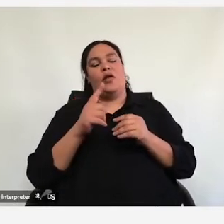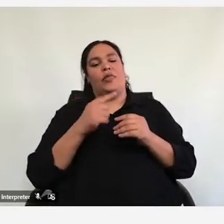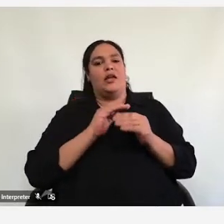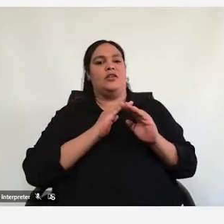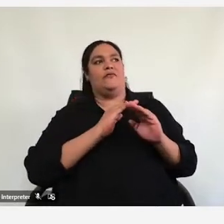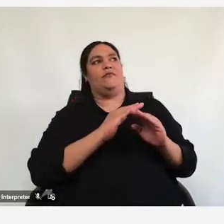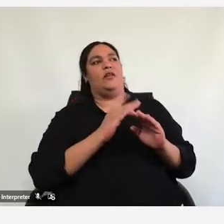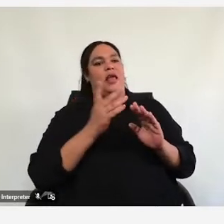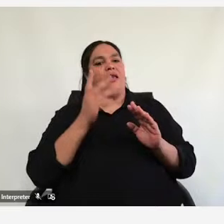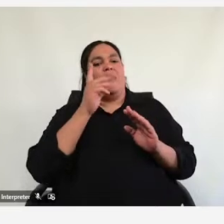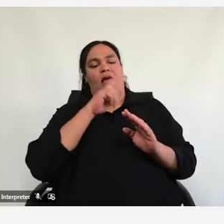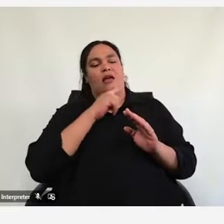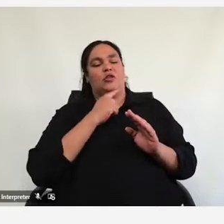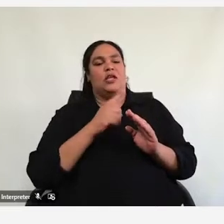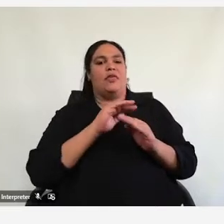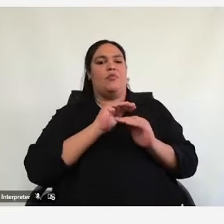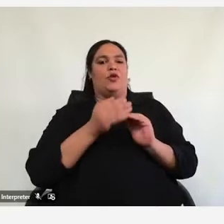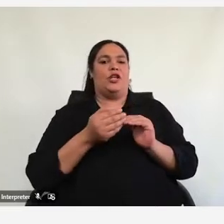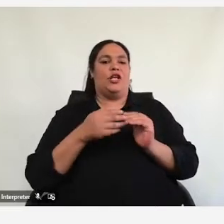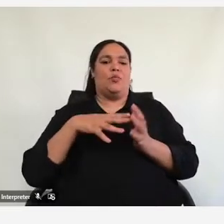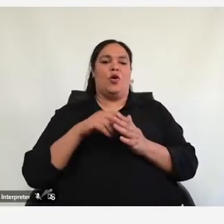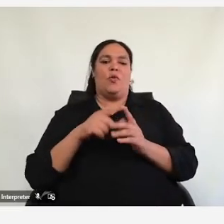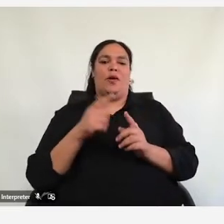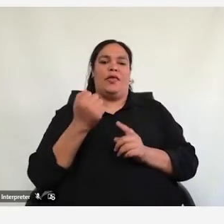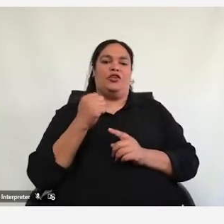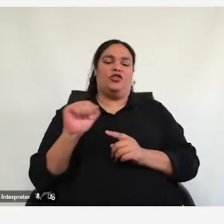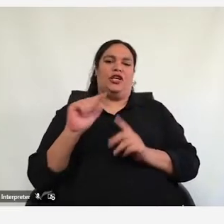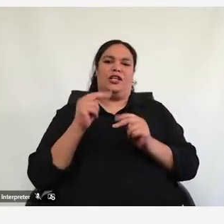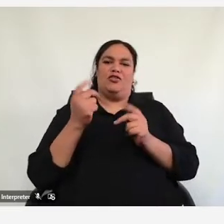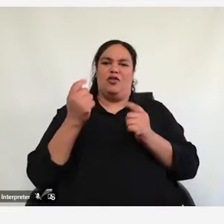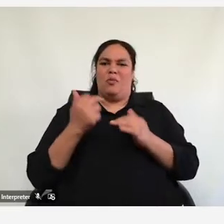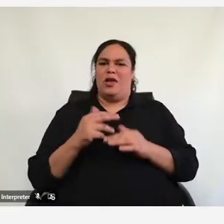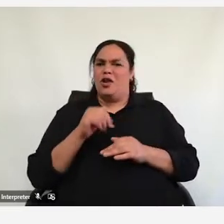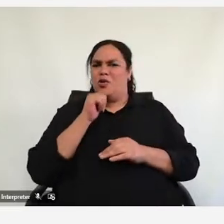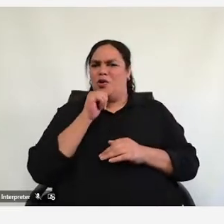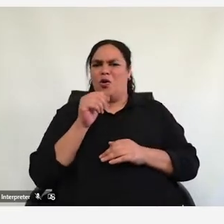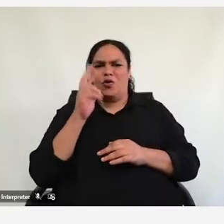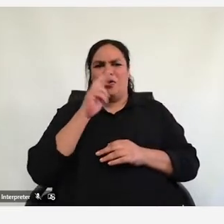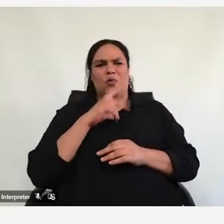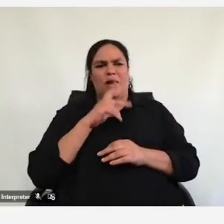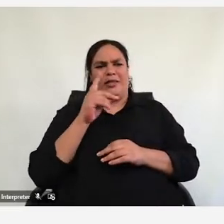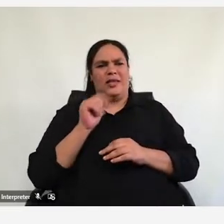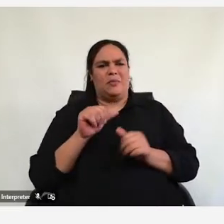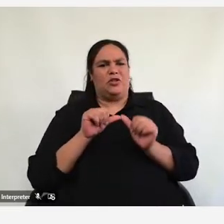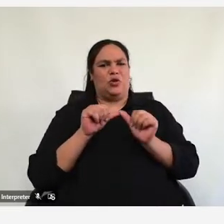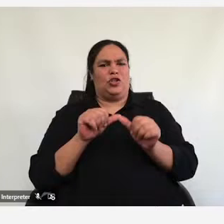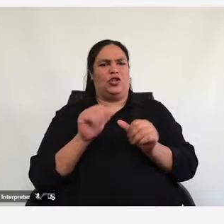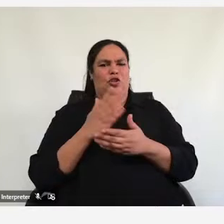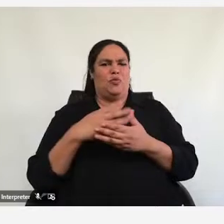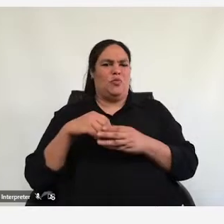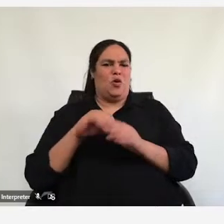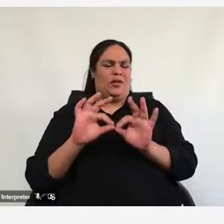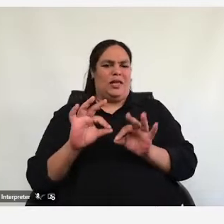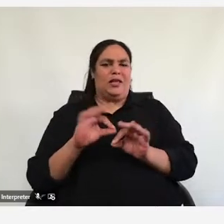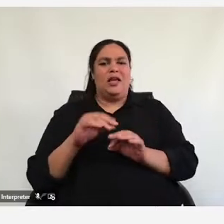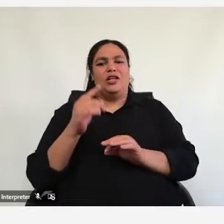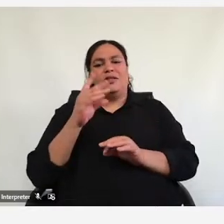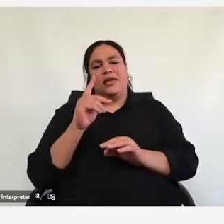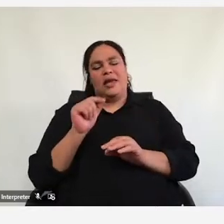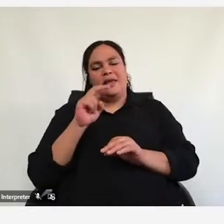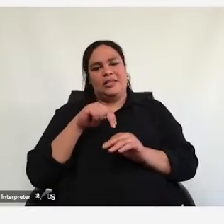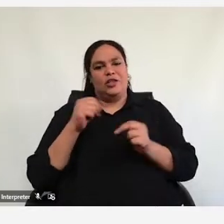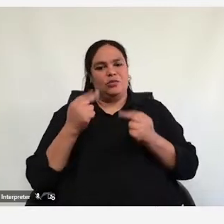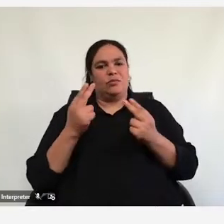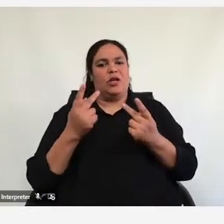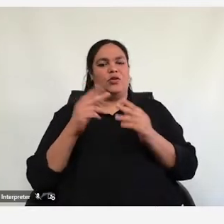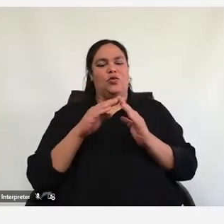poor, the DA rejects the national budget. There's no reason why the DA should continue to form part of the union. The DA must step up by